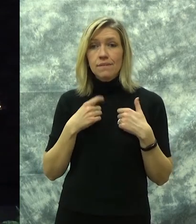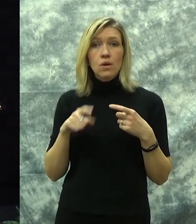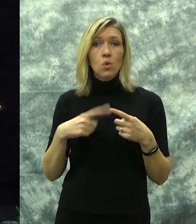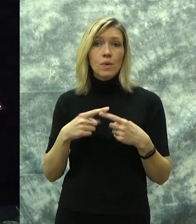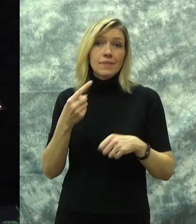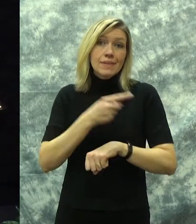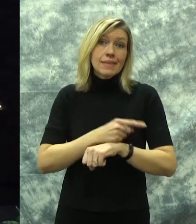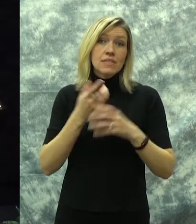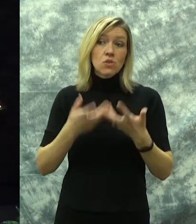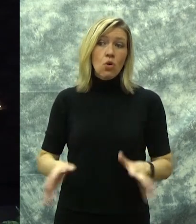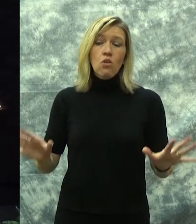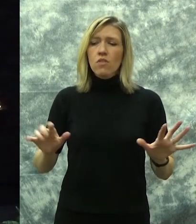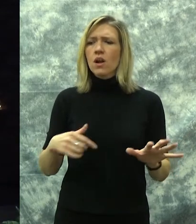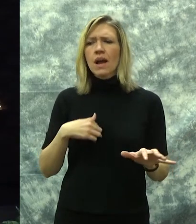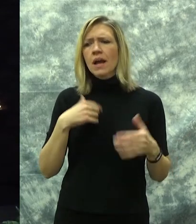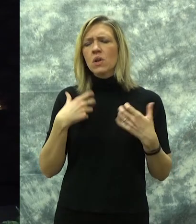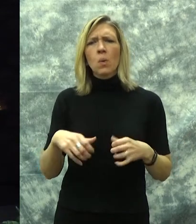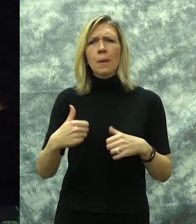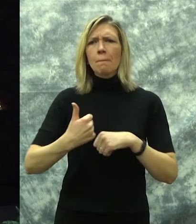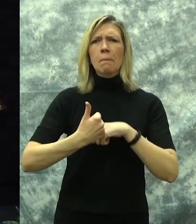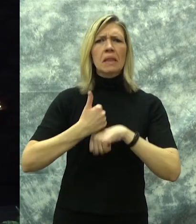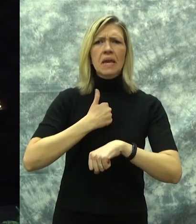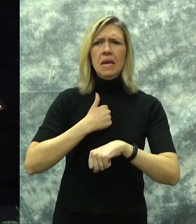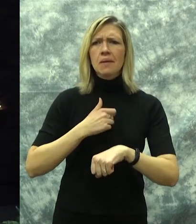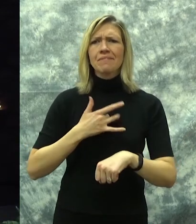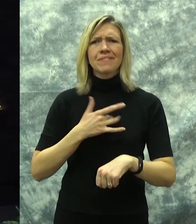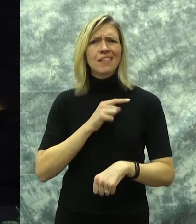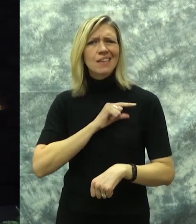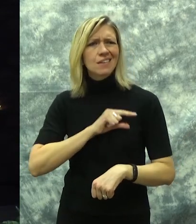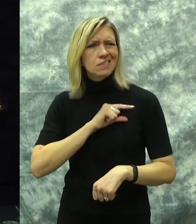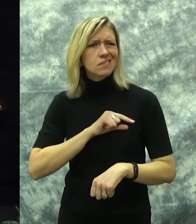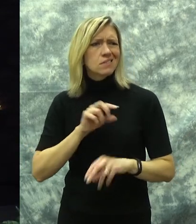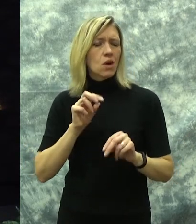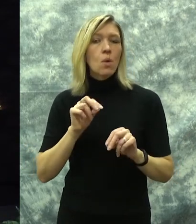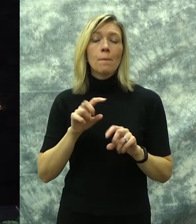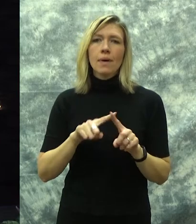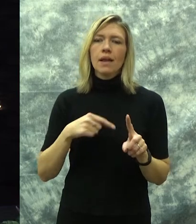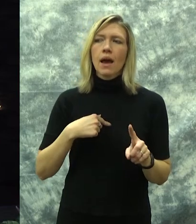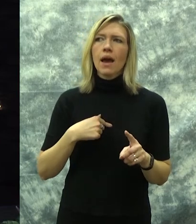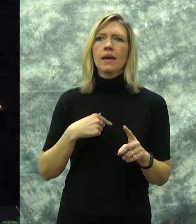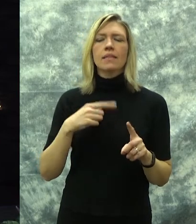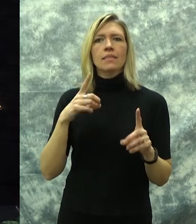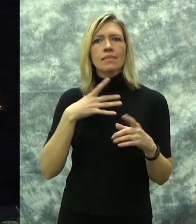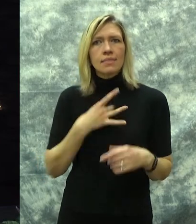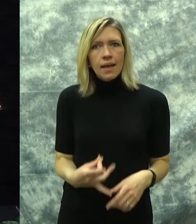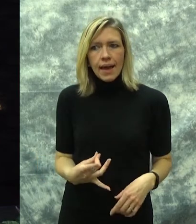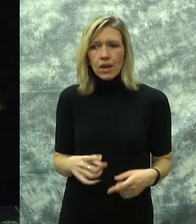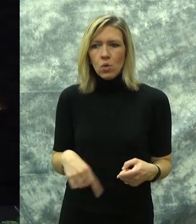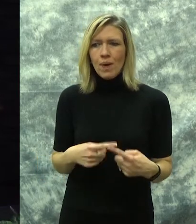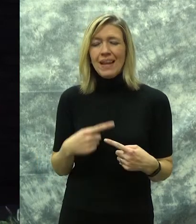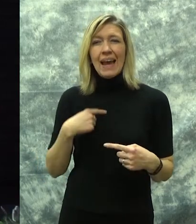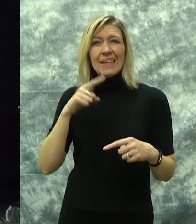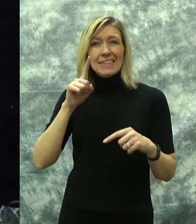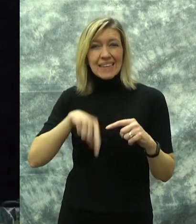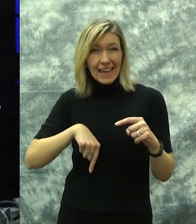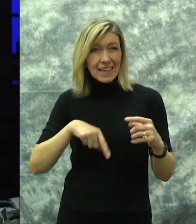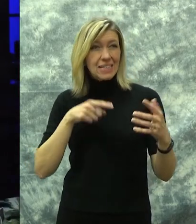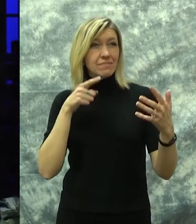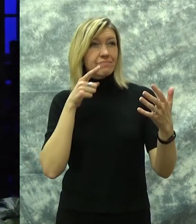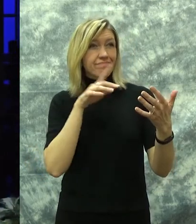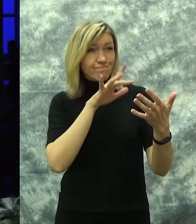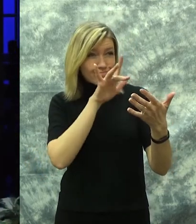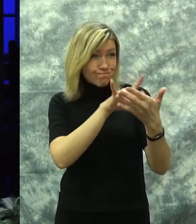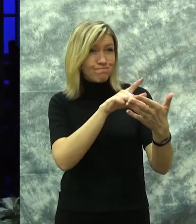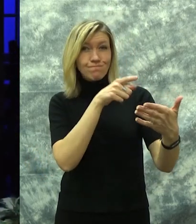or feeling guilty. But I love it when I've not hit the mark that day, that I can catch it right there and I can make it about me. Did I keep